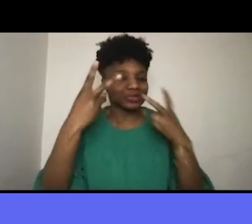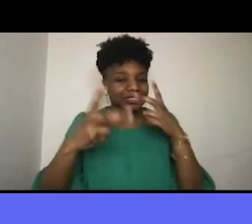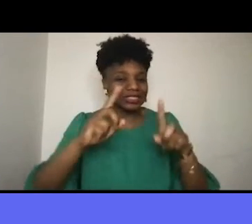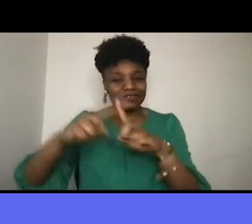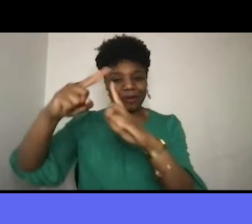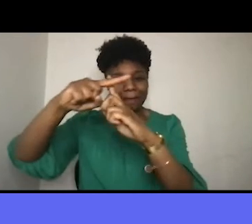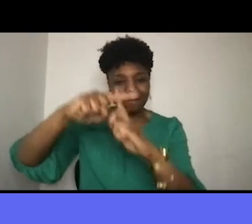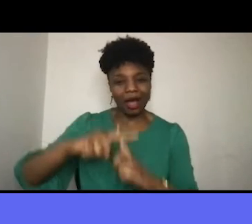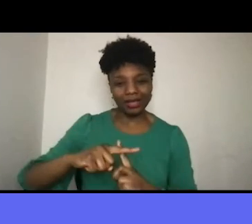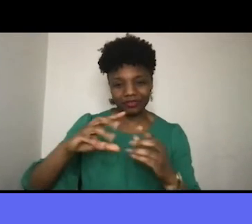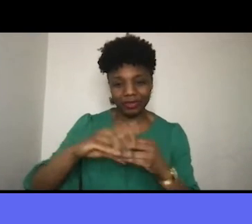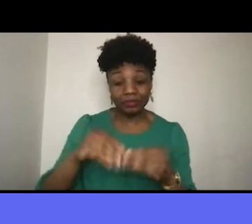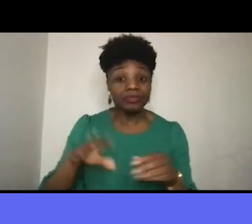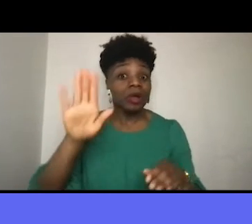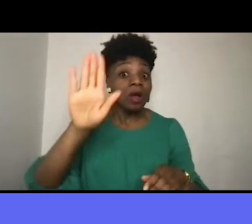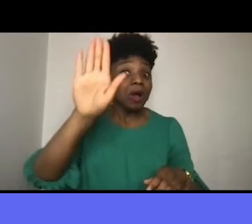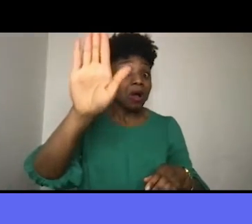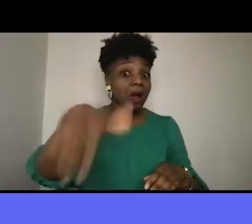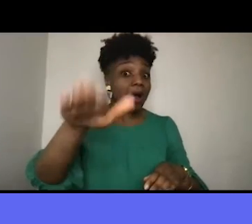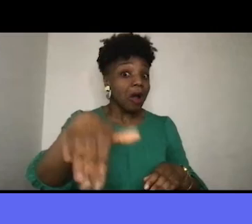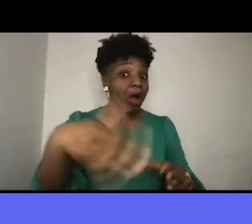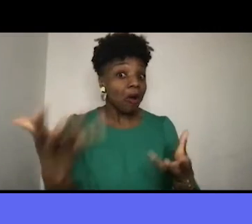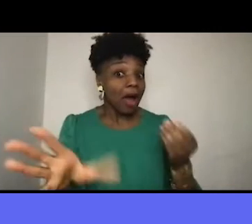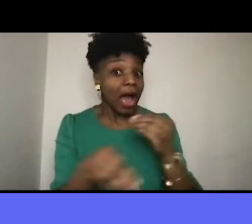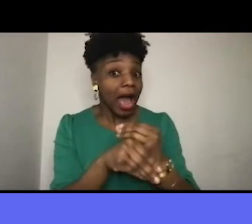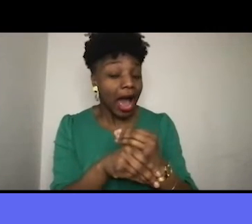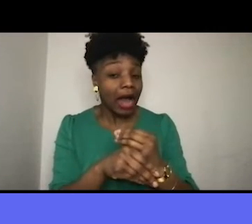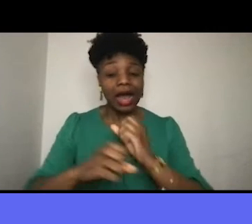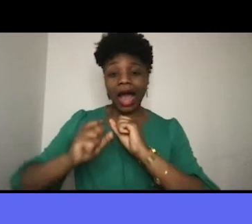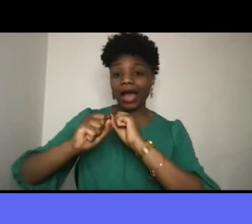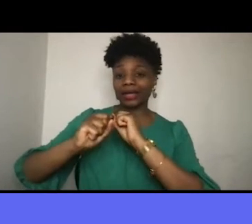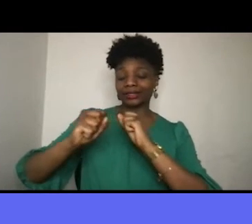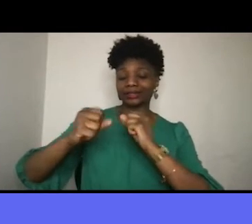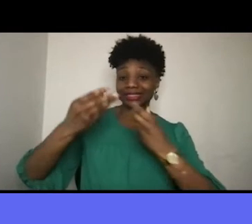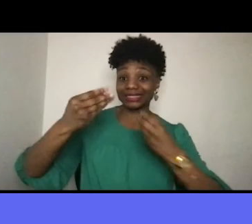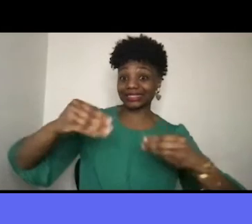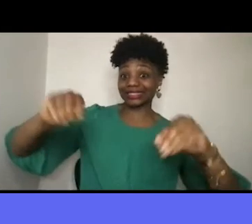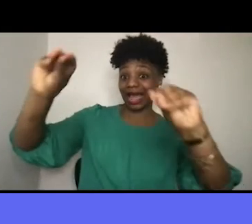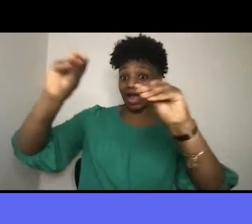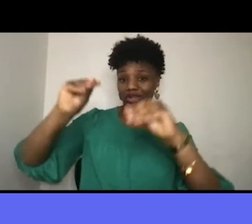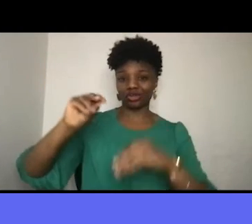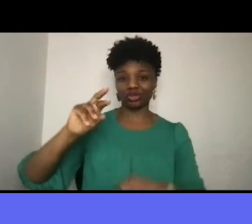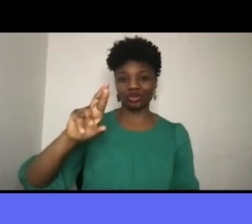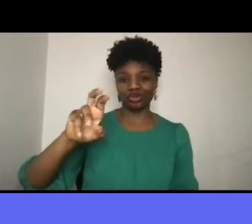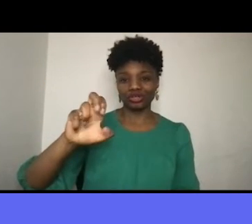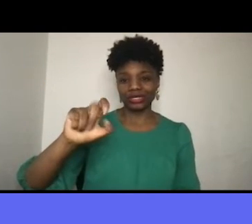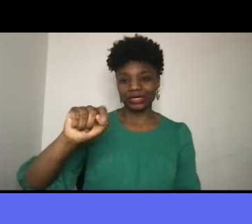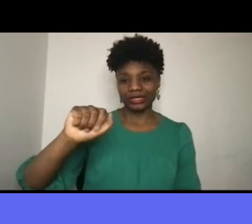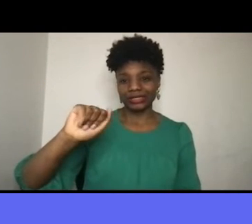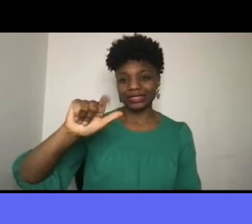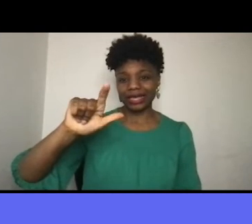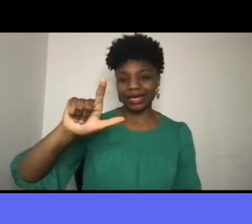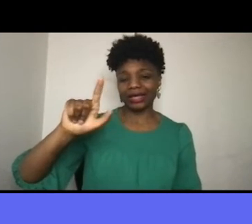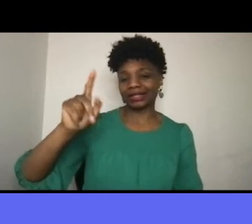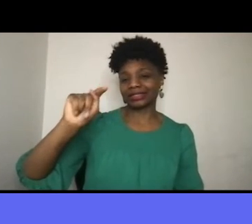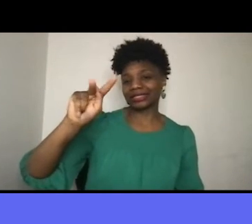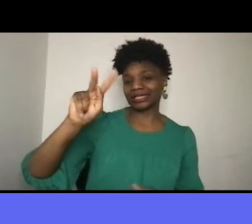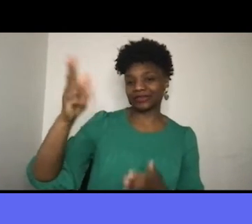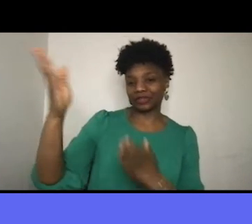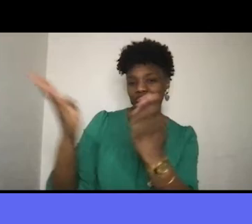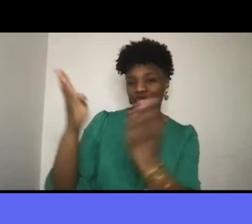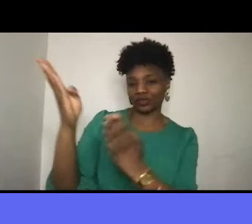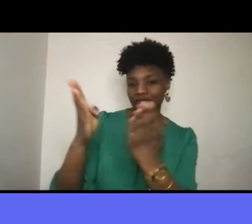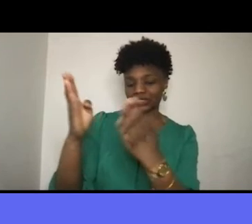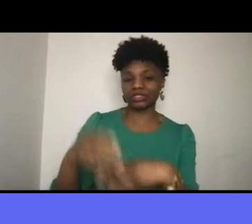Oh, and I resell TV service. That's a little plug, but anything that DirecTV Dish